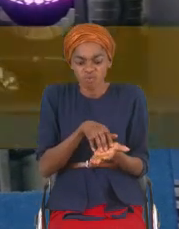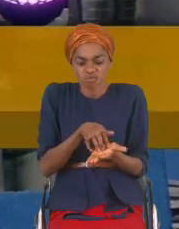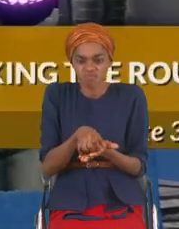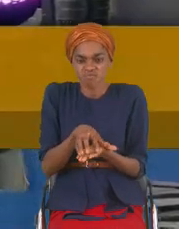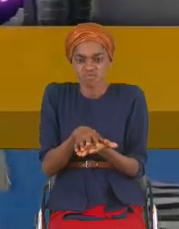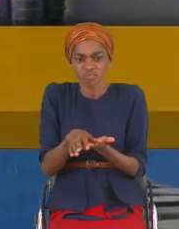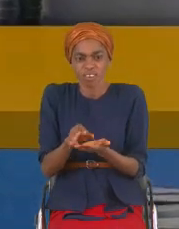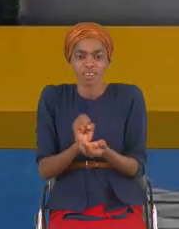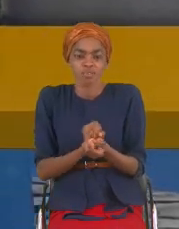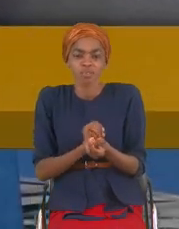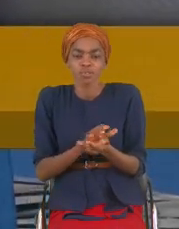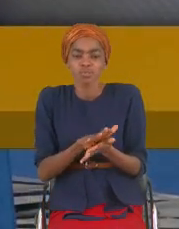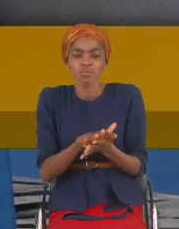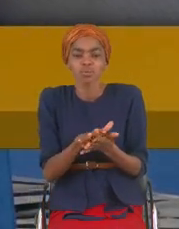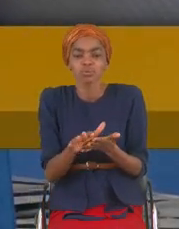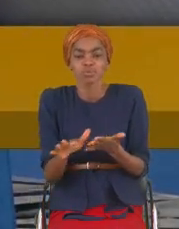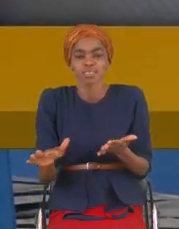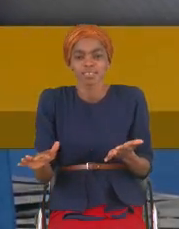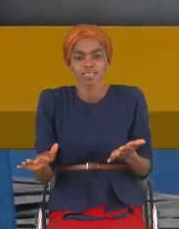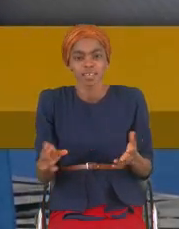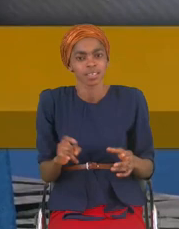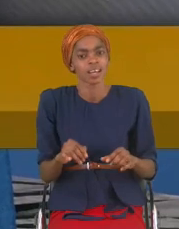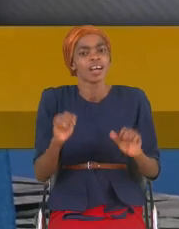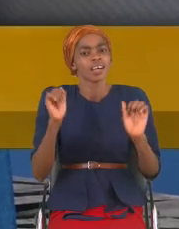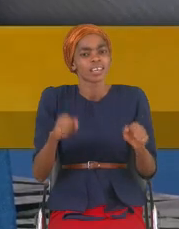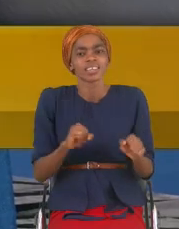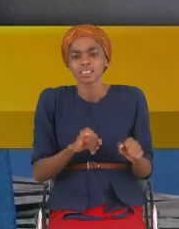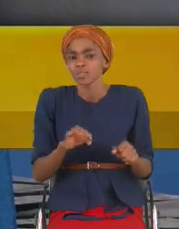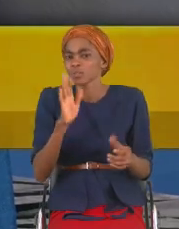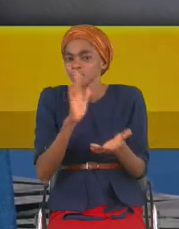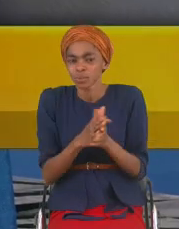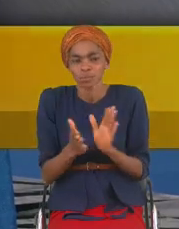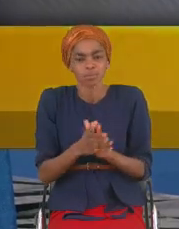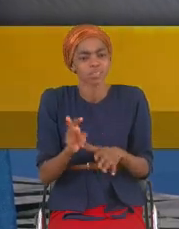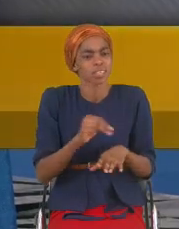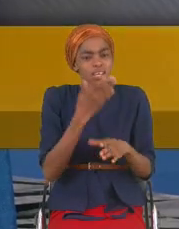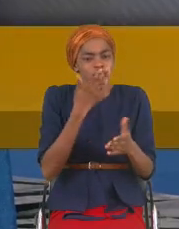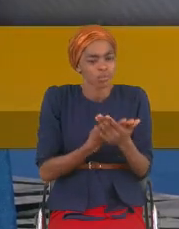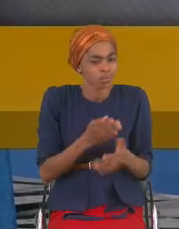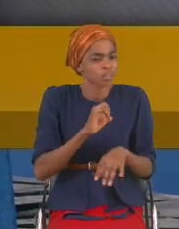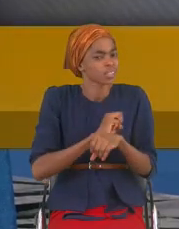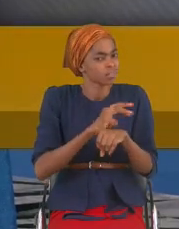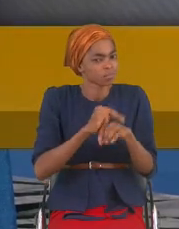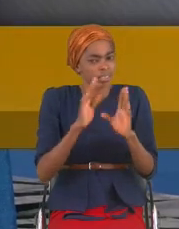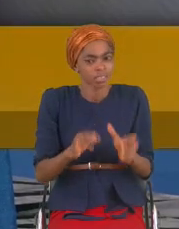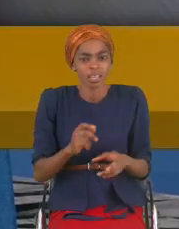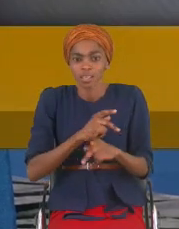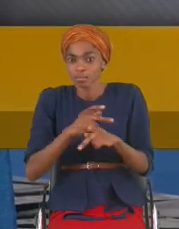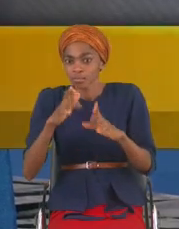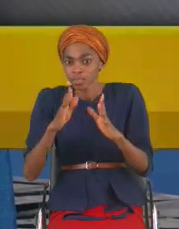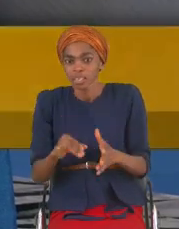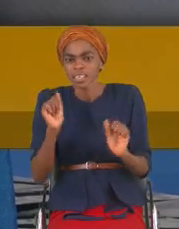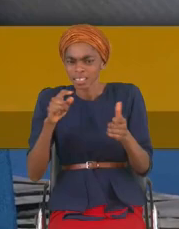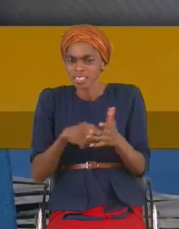this ever be a minister, a good professional? Can this ever be a